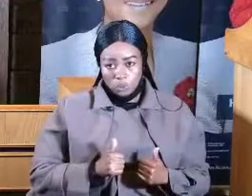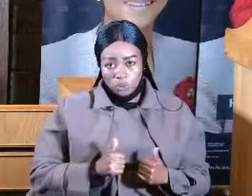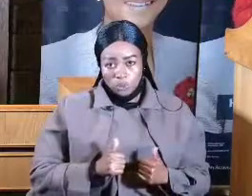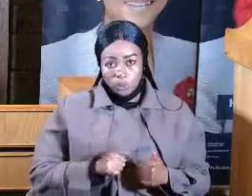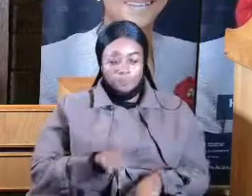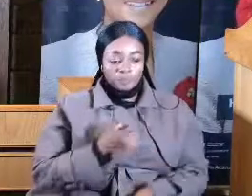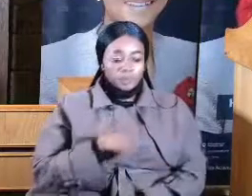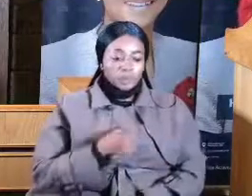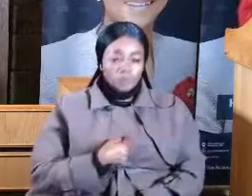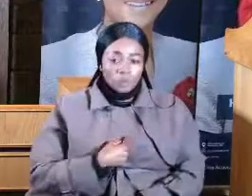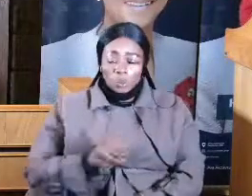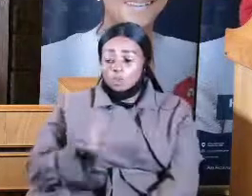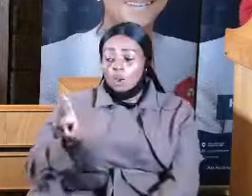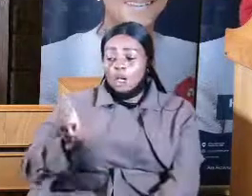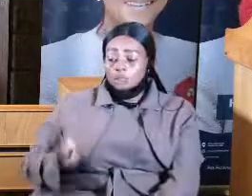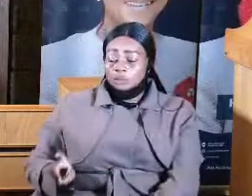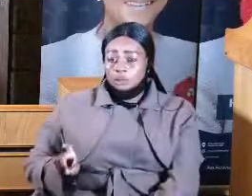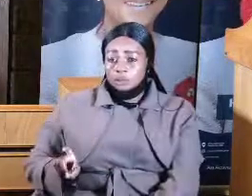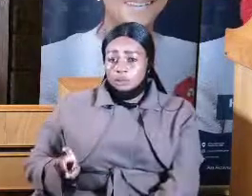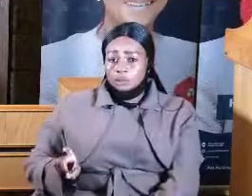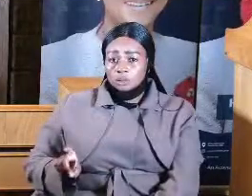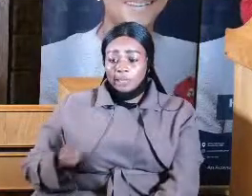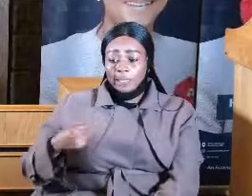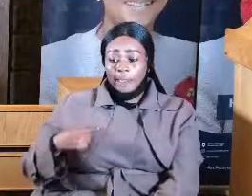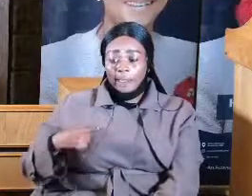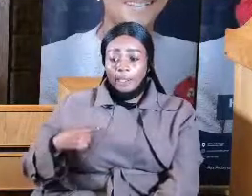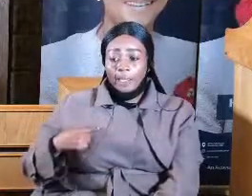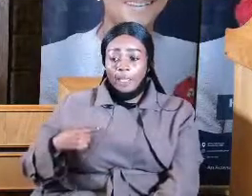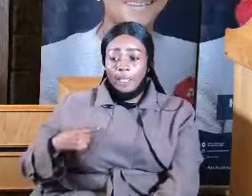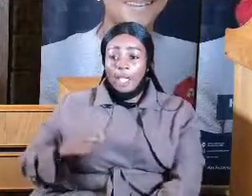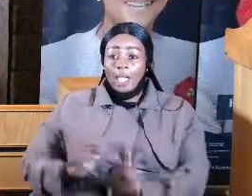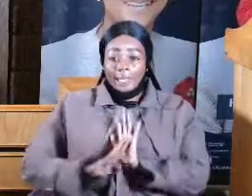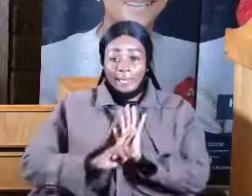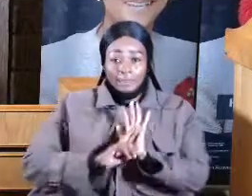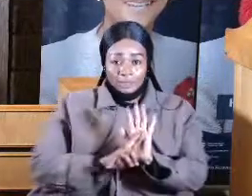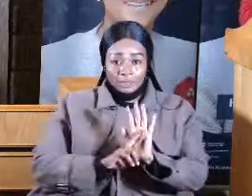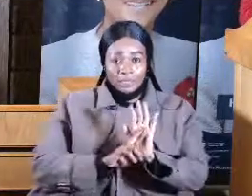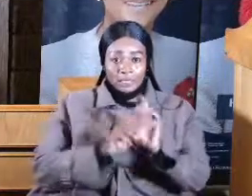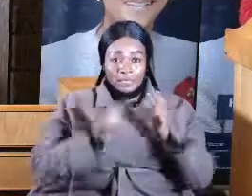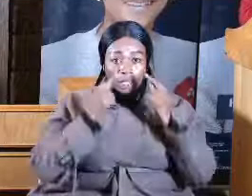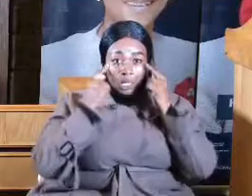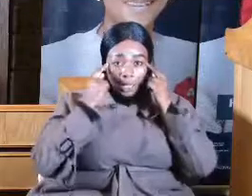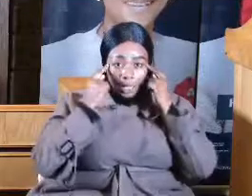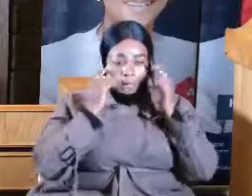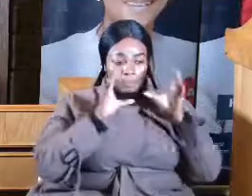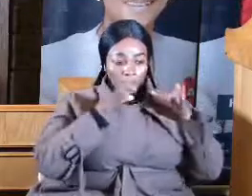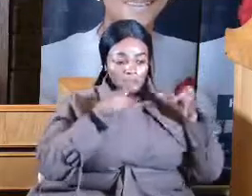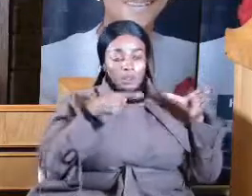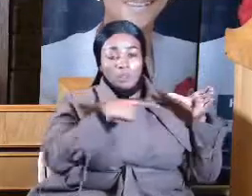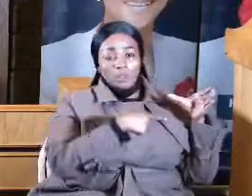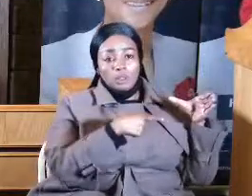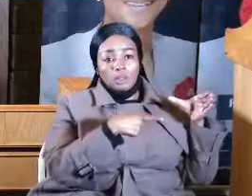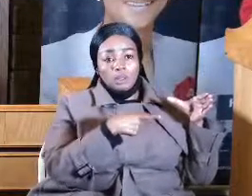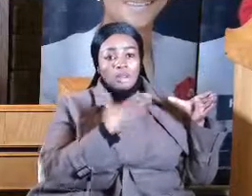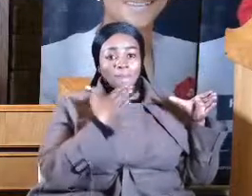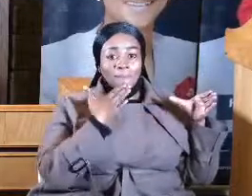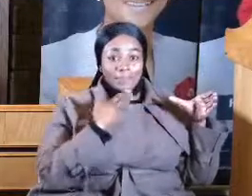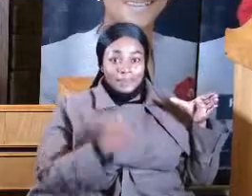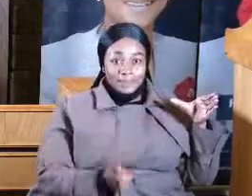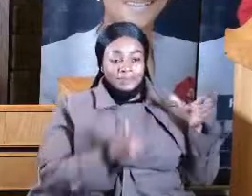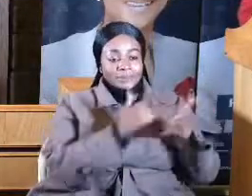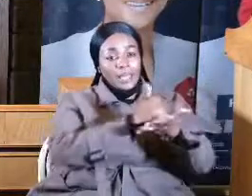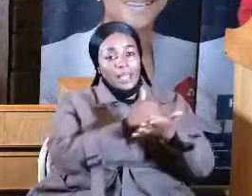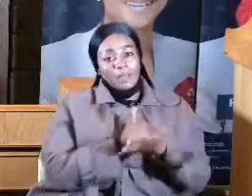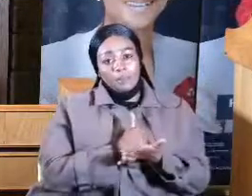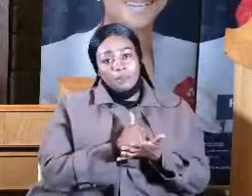We want to ask, and I'm speaking on behalf of the Griqua community on Batani, please assist